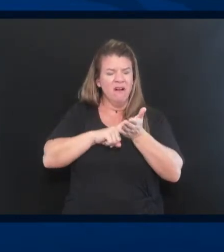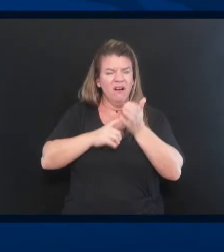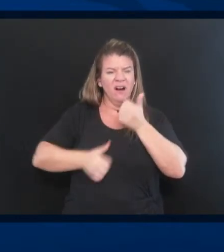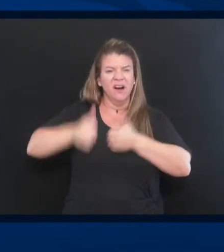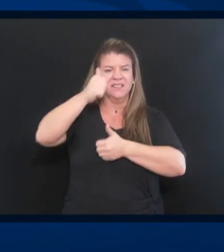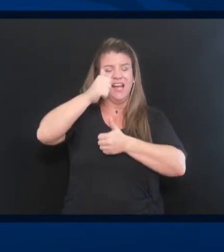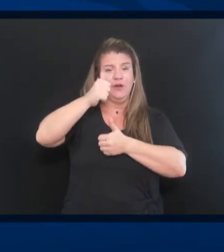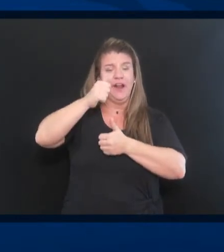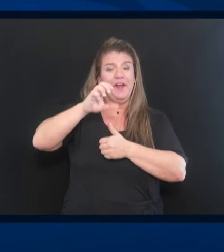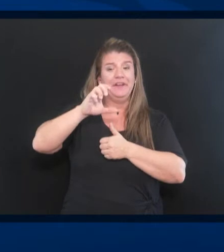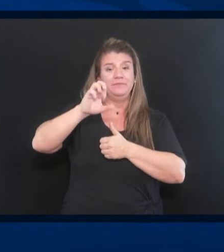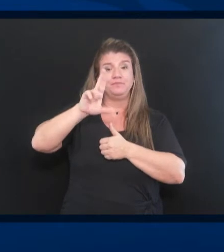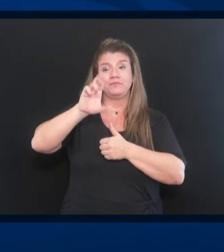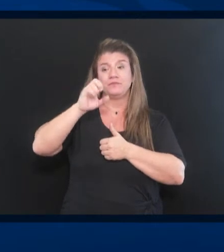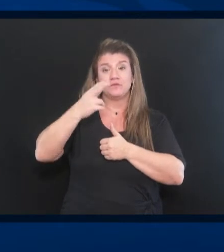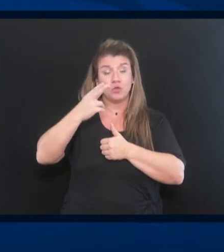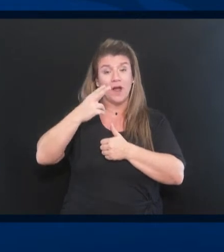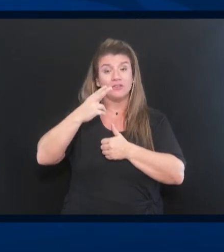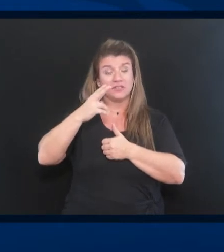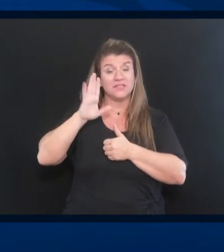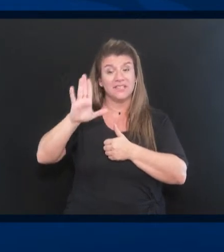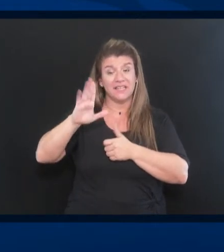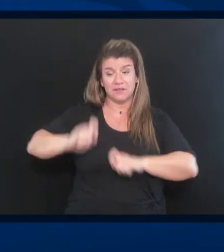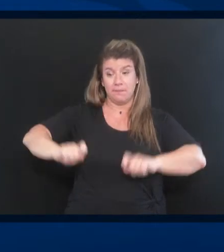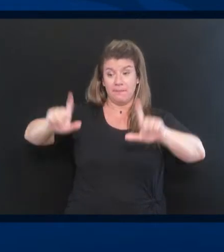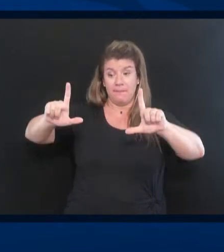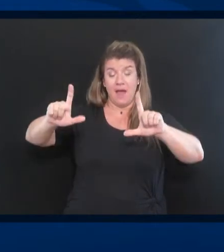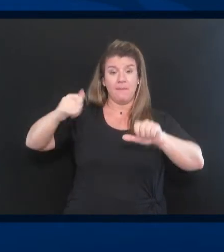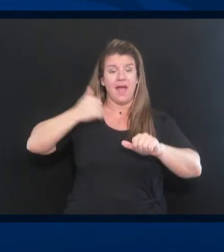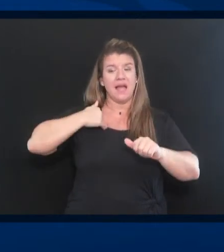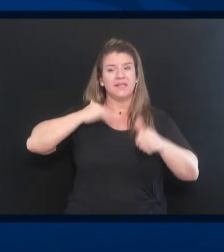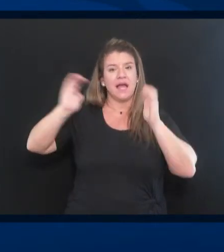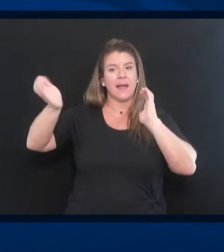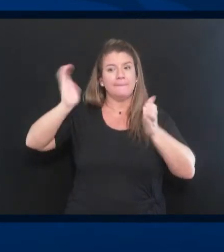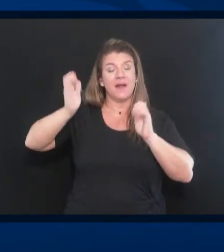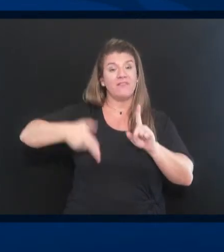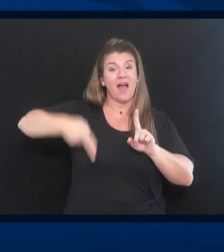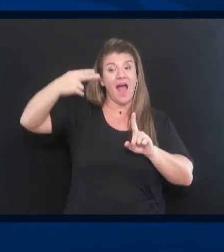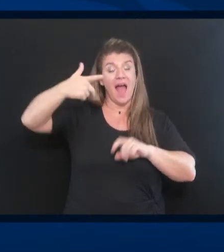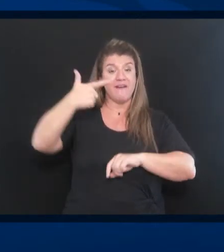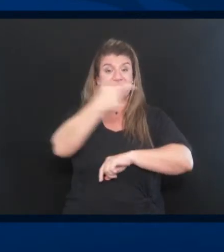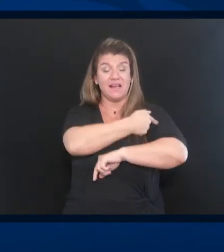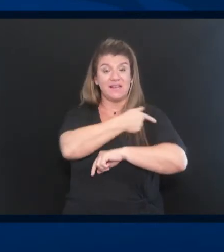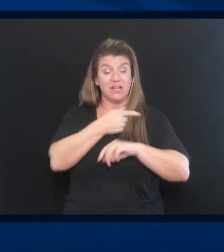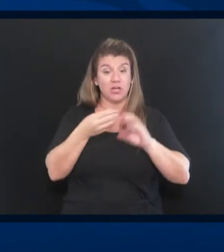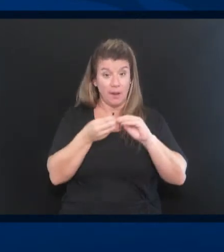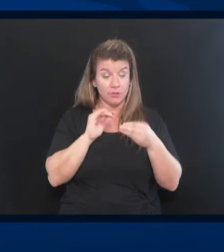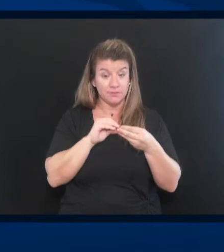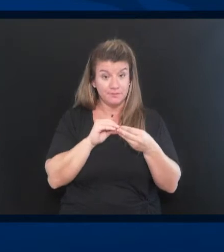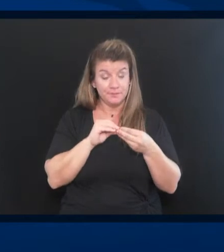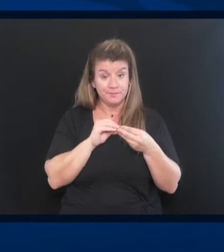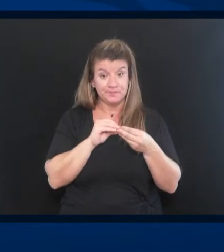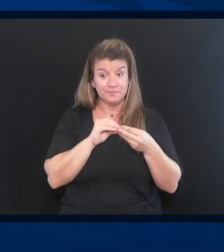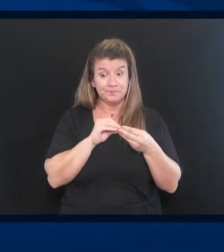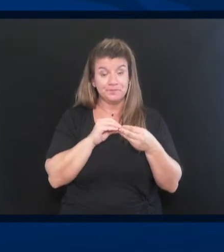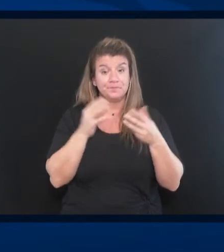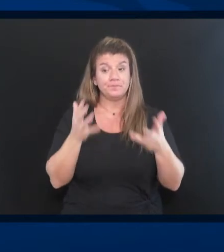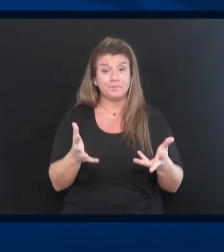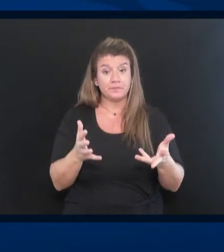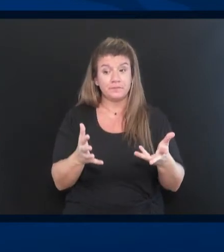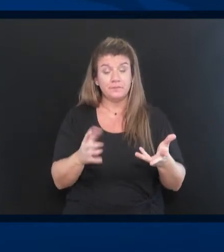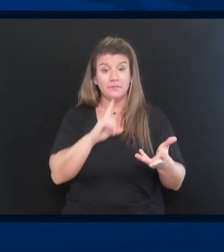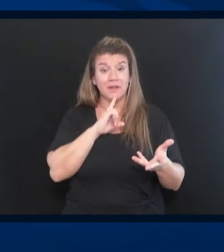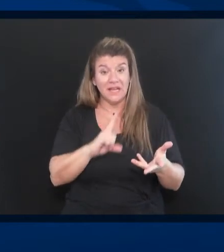Crouch's map that they have a very comparatively high vaccination rate. Is the